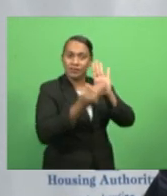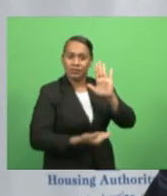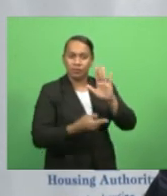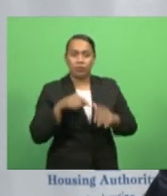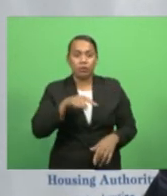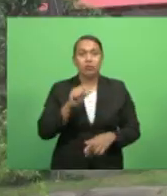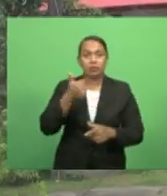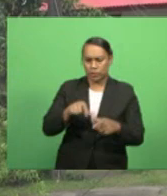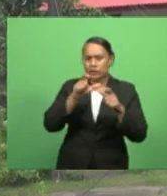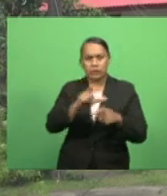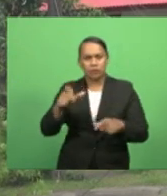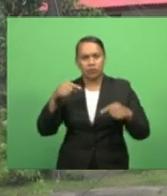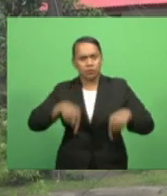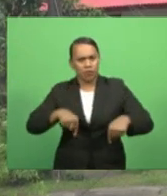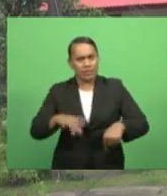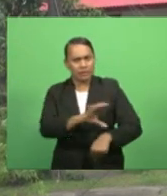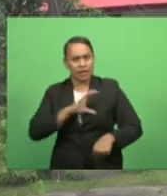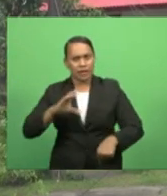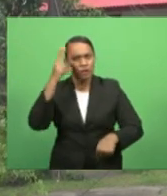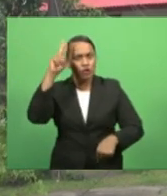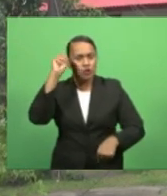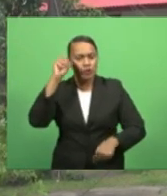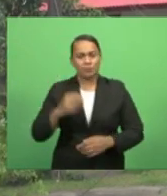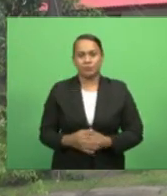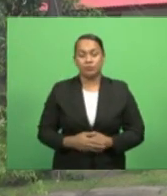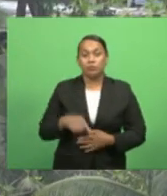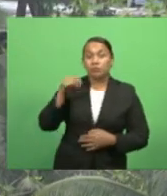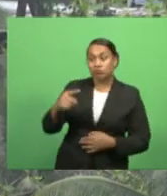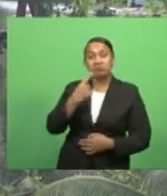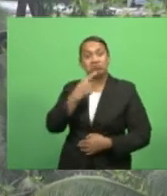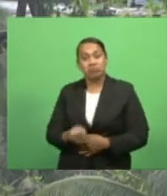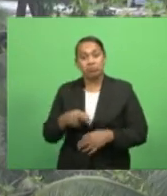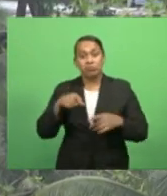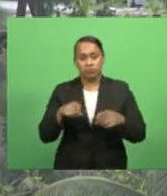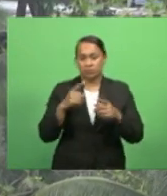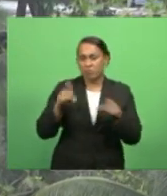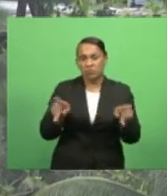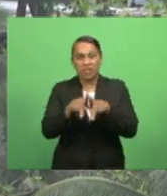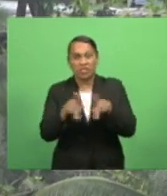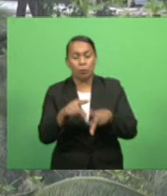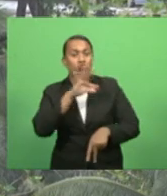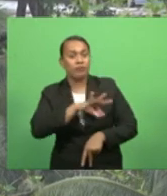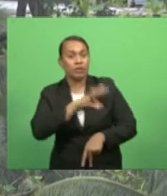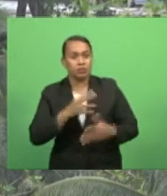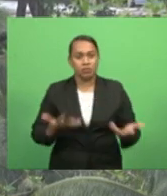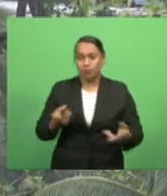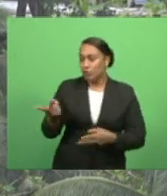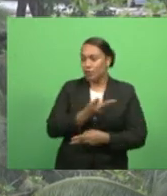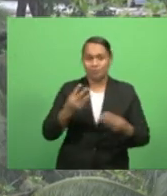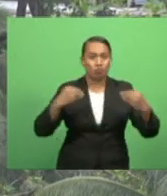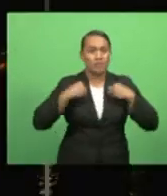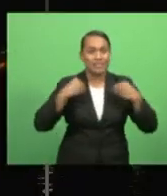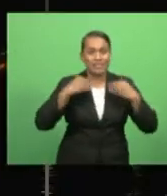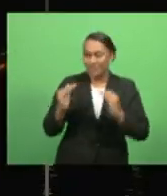residents. Sen says this partnership will benefit both parties equally. Faria Begum, FBC